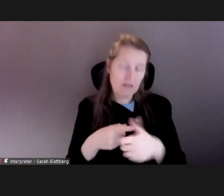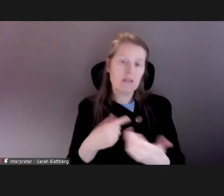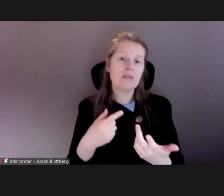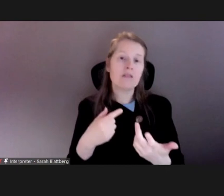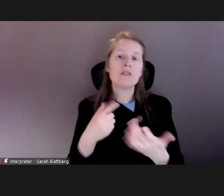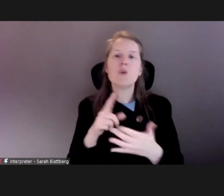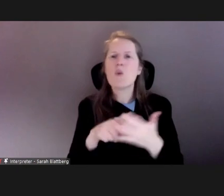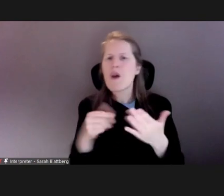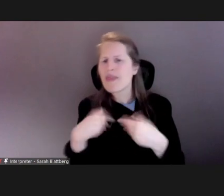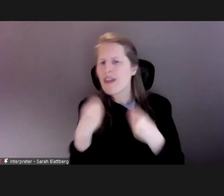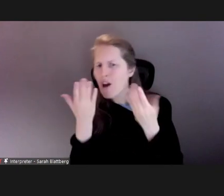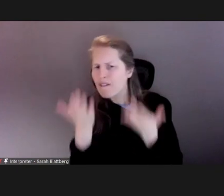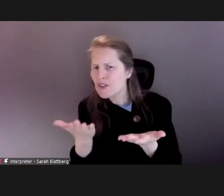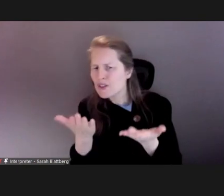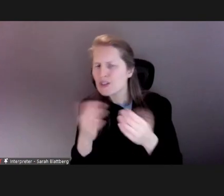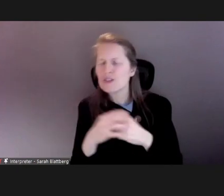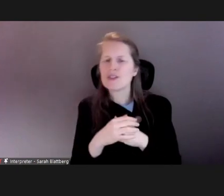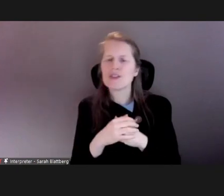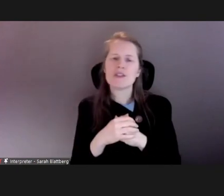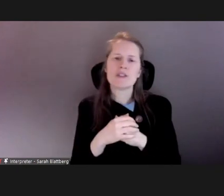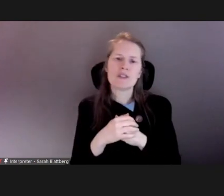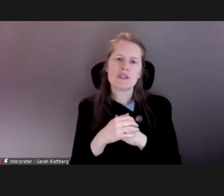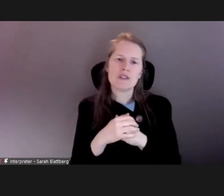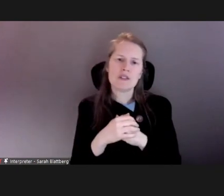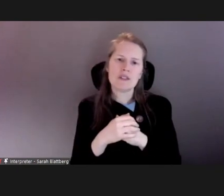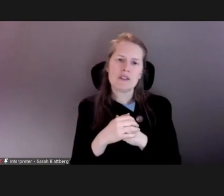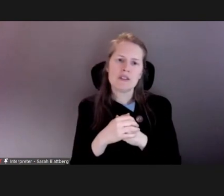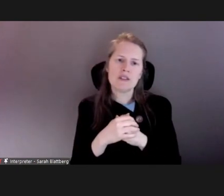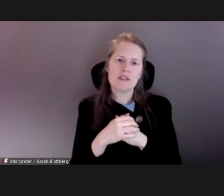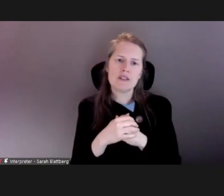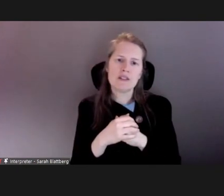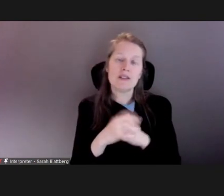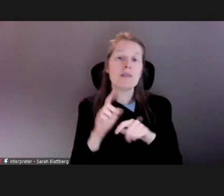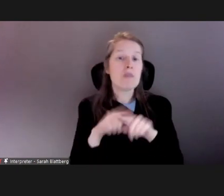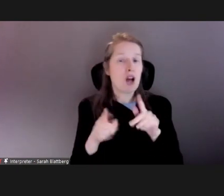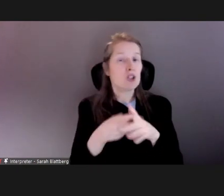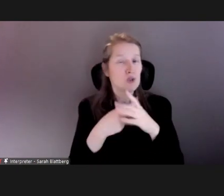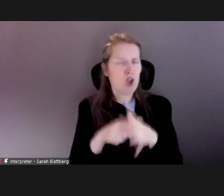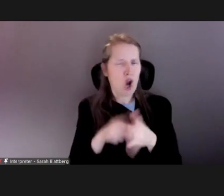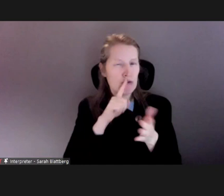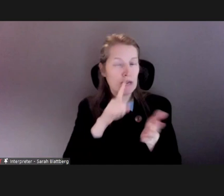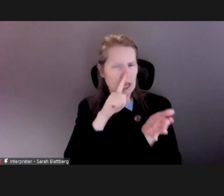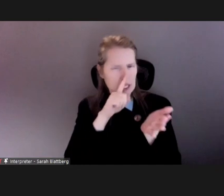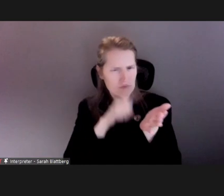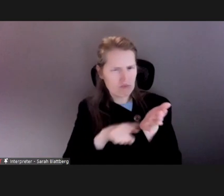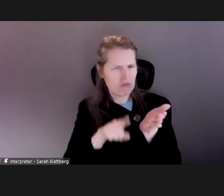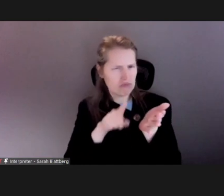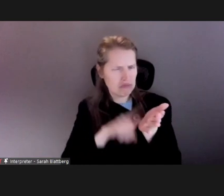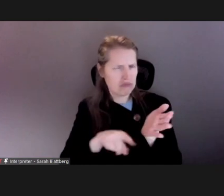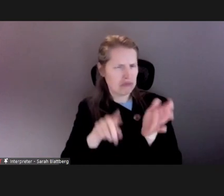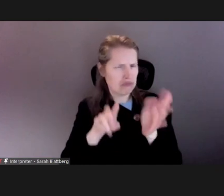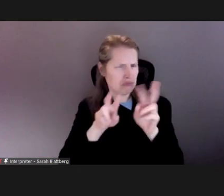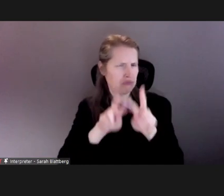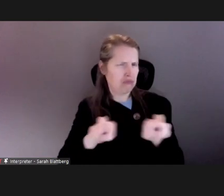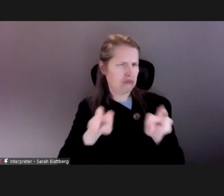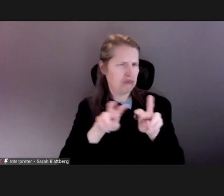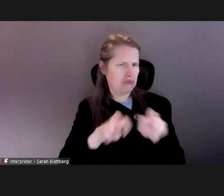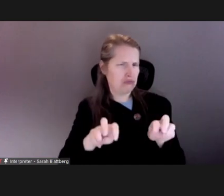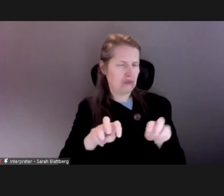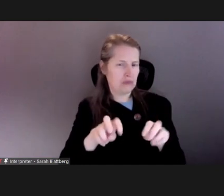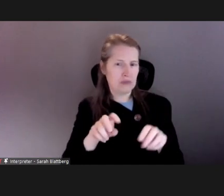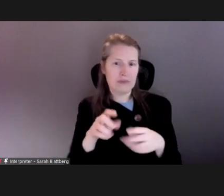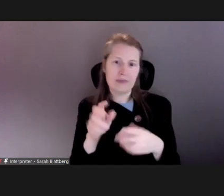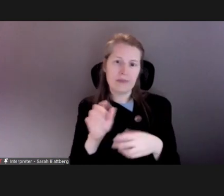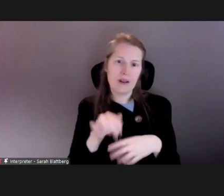different services, but see when you start rooting down to the various choices